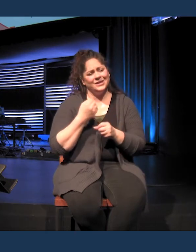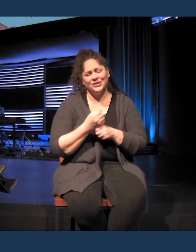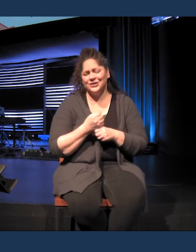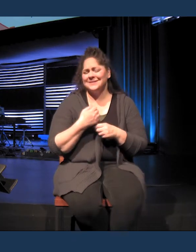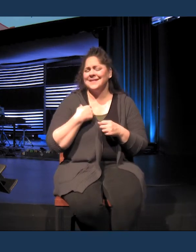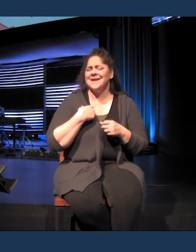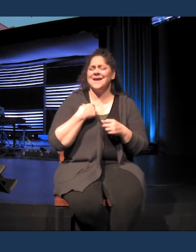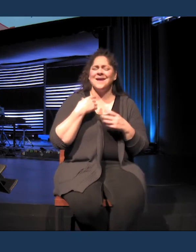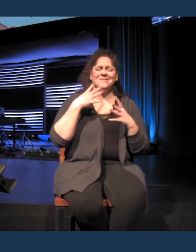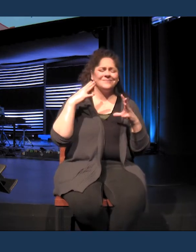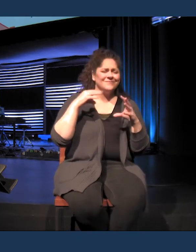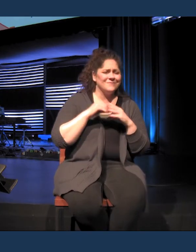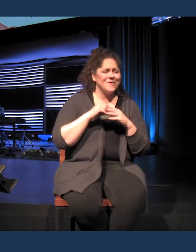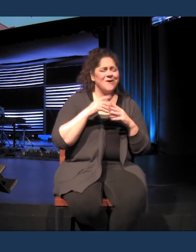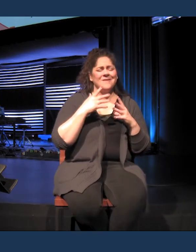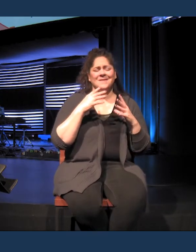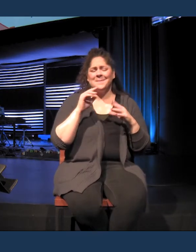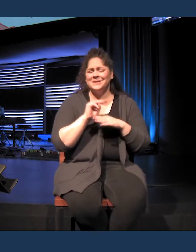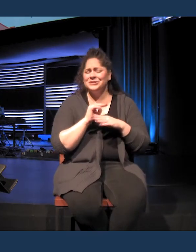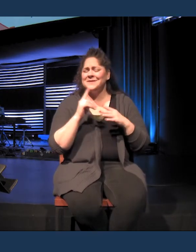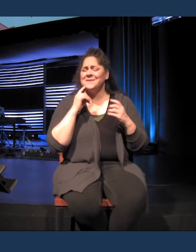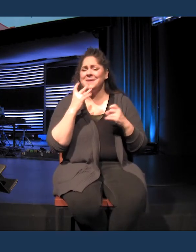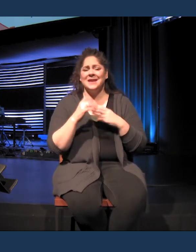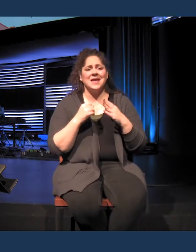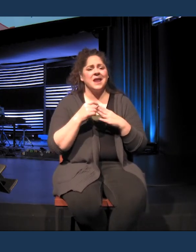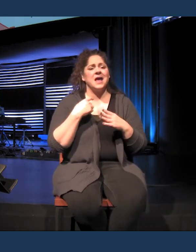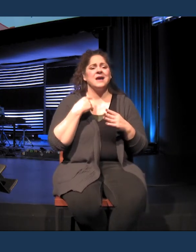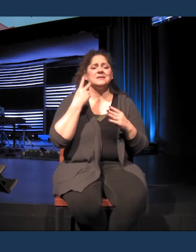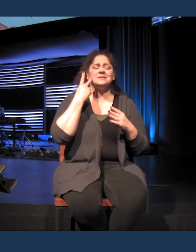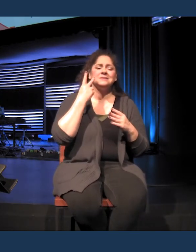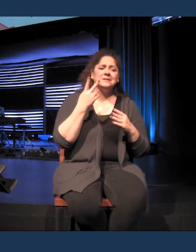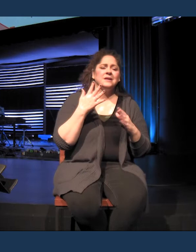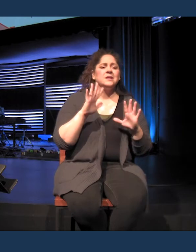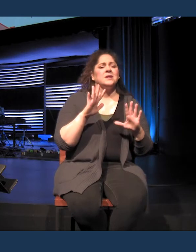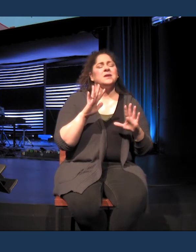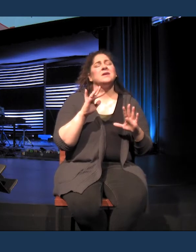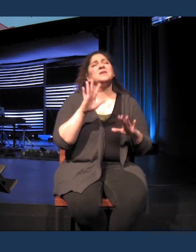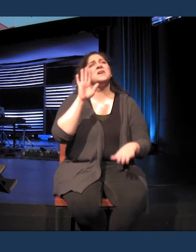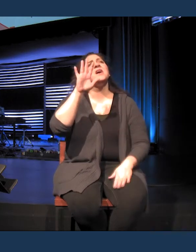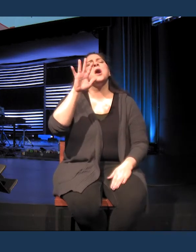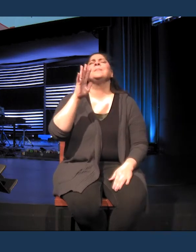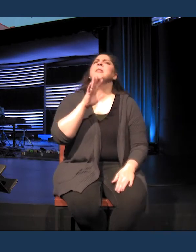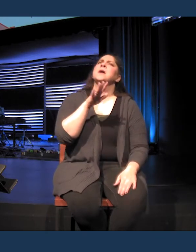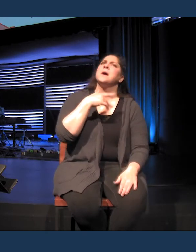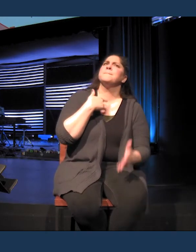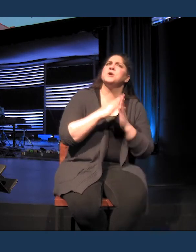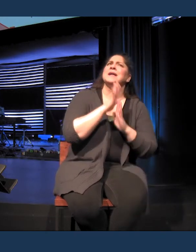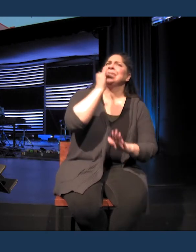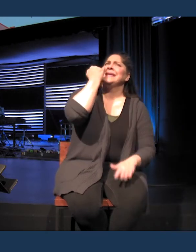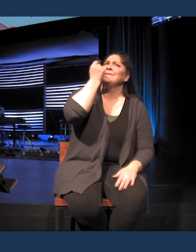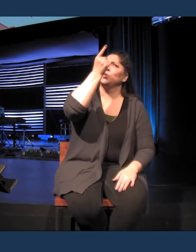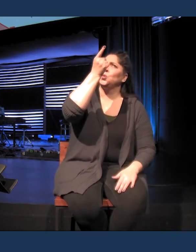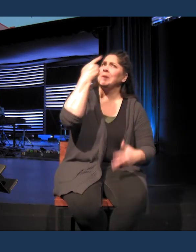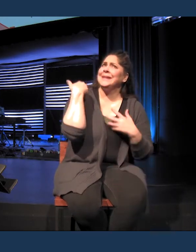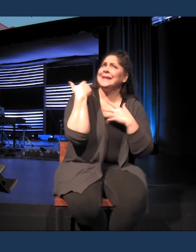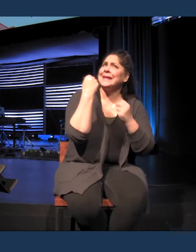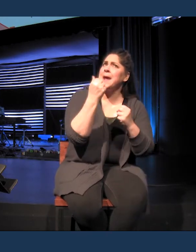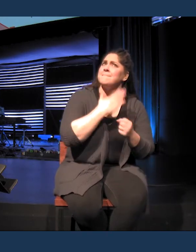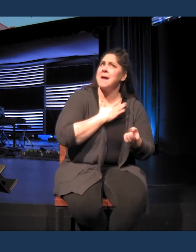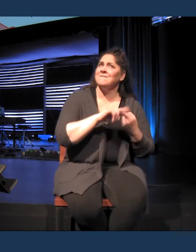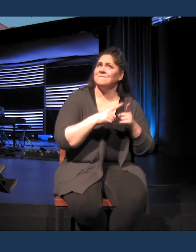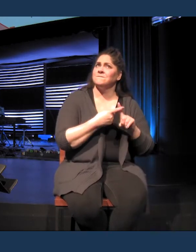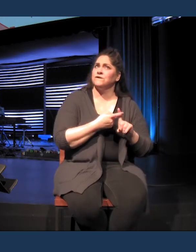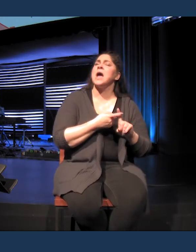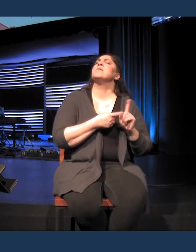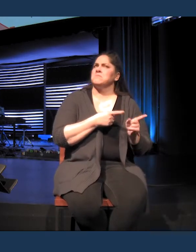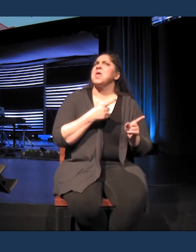people and I hear people say things like, God, you know, they pray, God, if you would just heal my friend, then I would